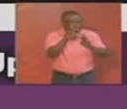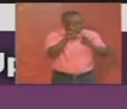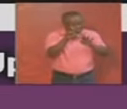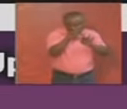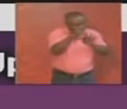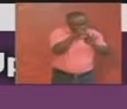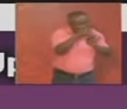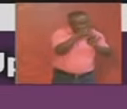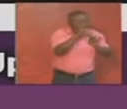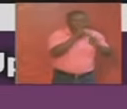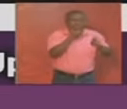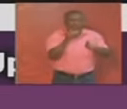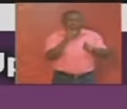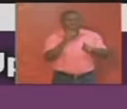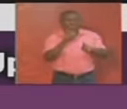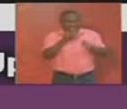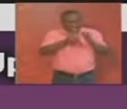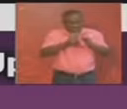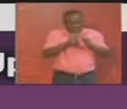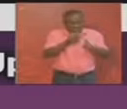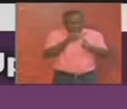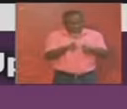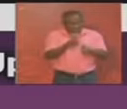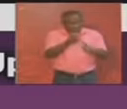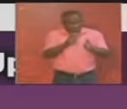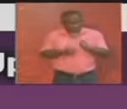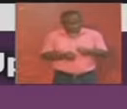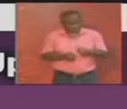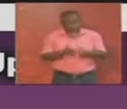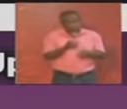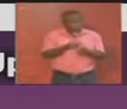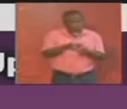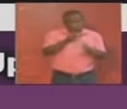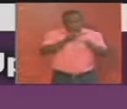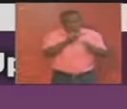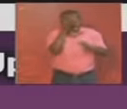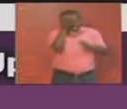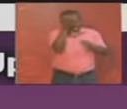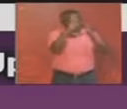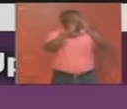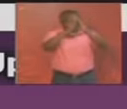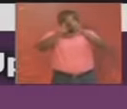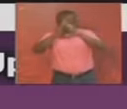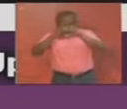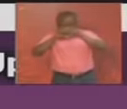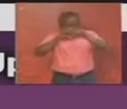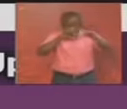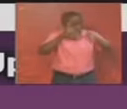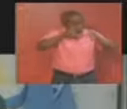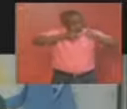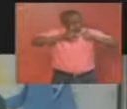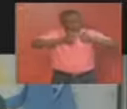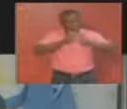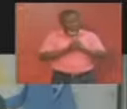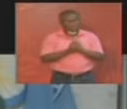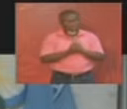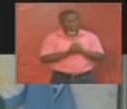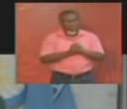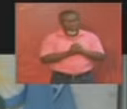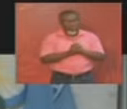Trinidadians or is it in community spread? Where are the Tobago cases coming from? Okay, thank